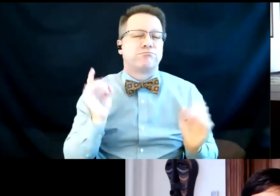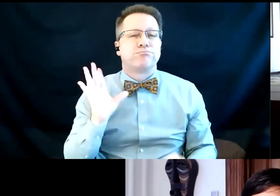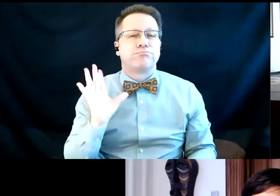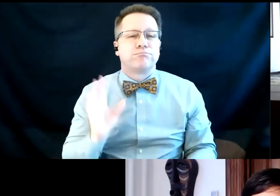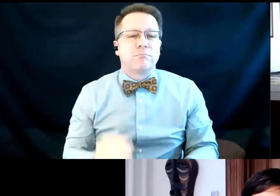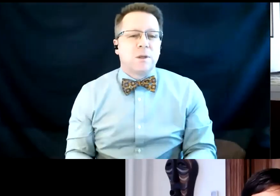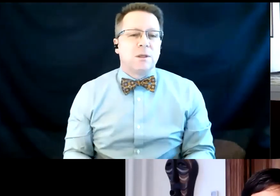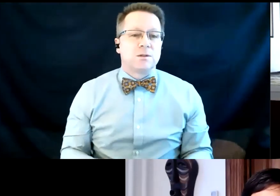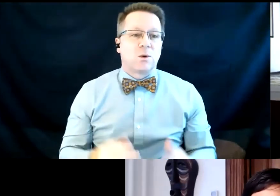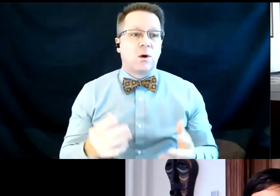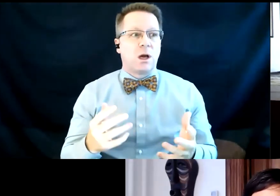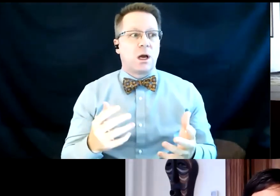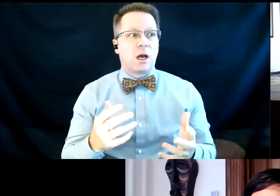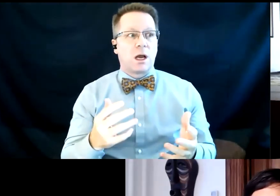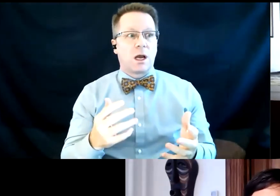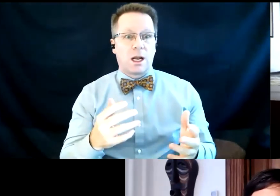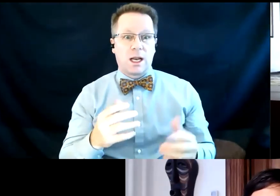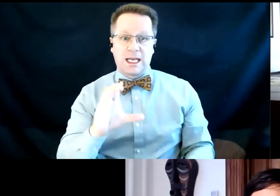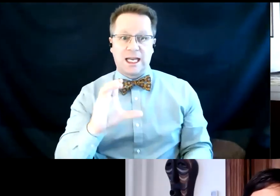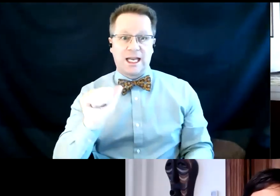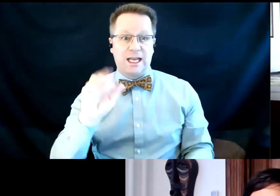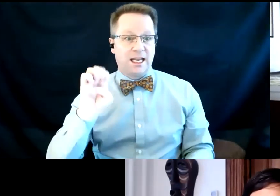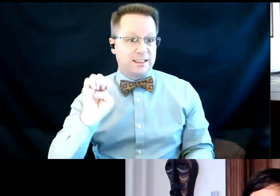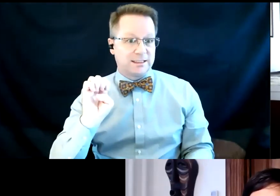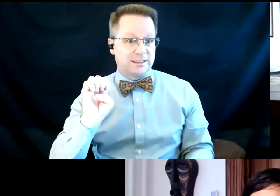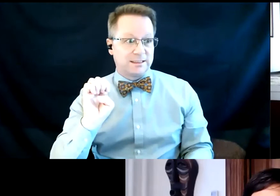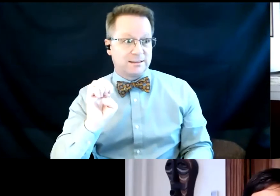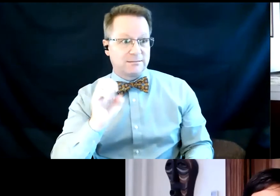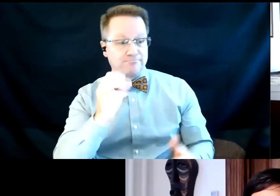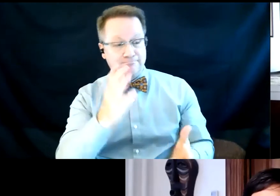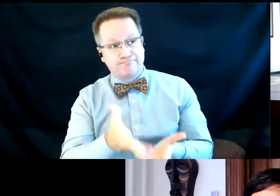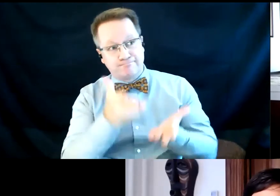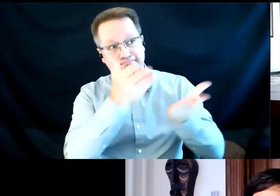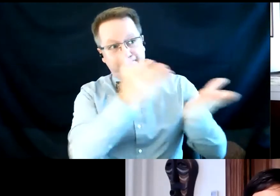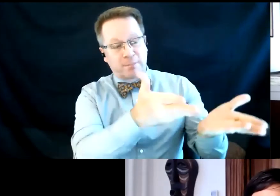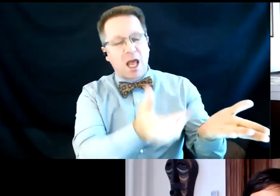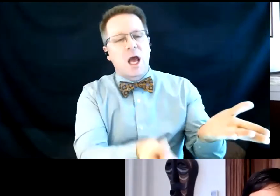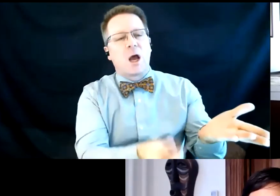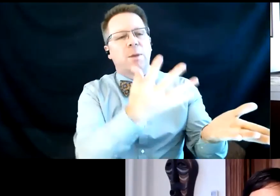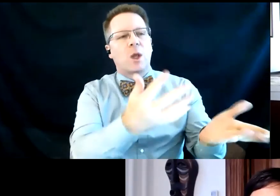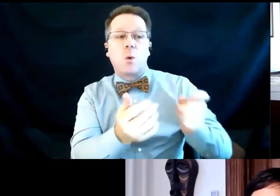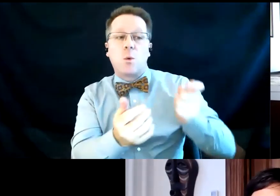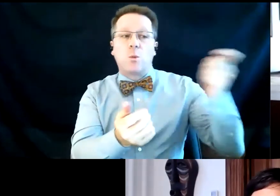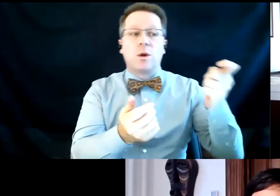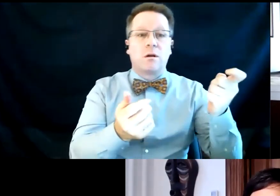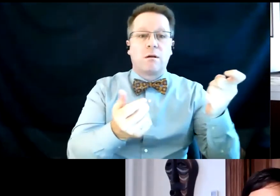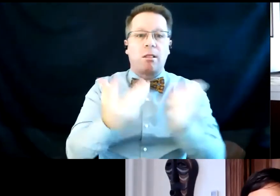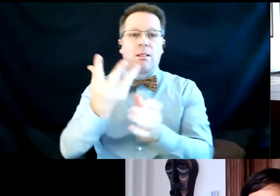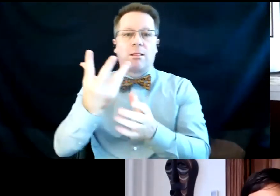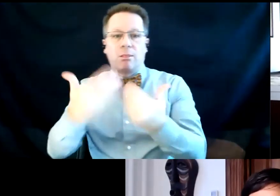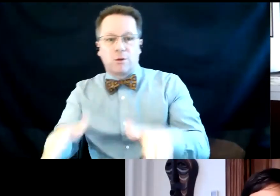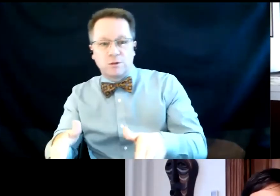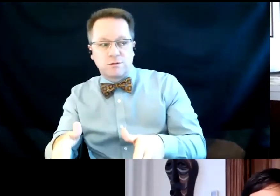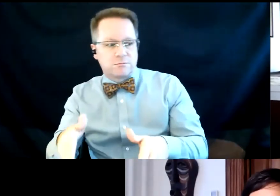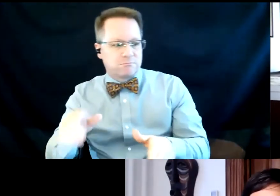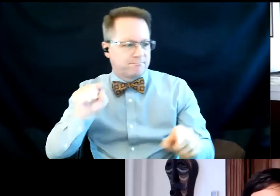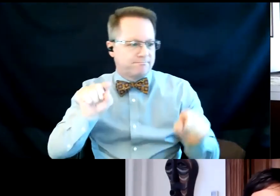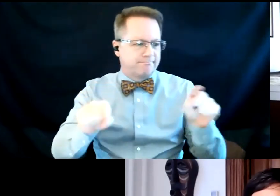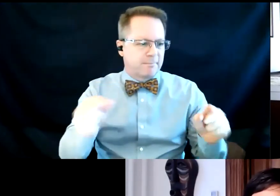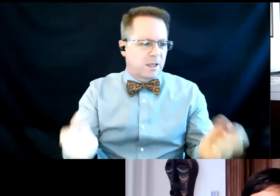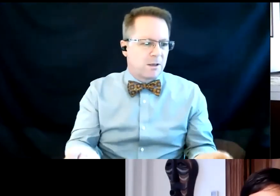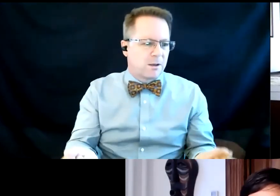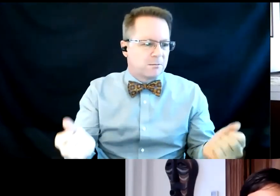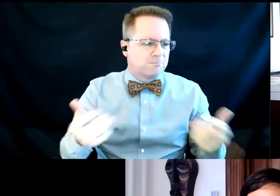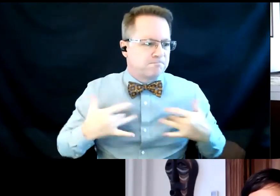we bring? And give us the win-loss. Sure. Thanks, Cecilia, and thank you all so much for your continued support of the ACLU